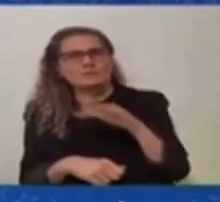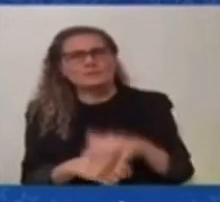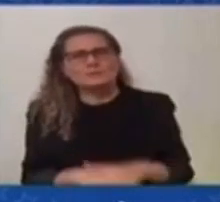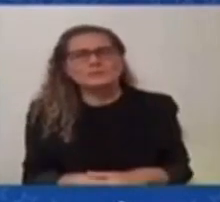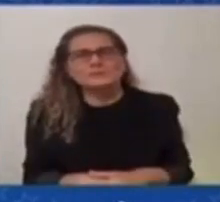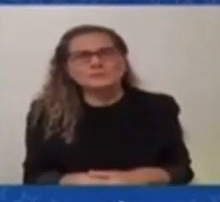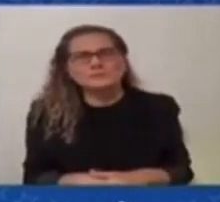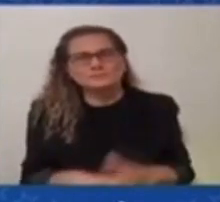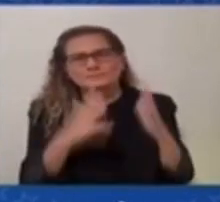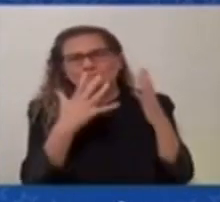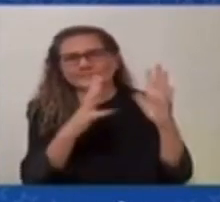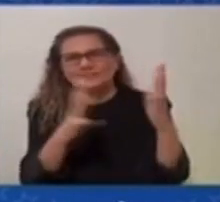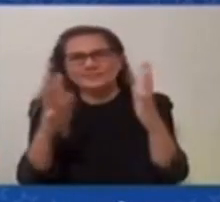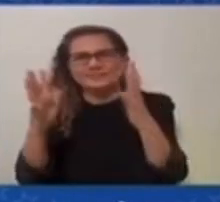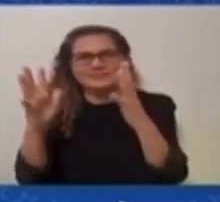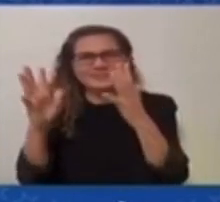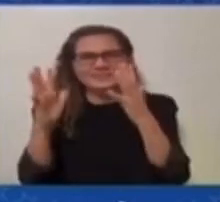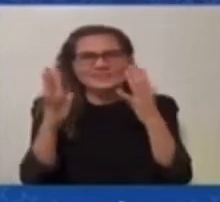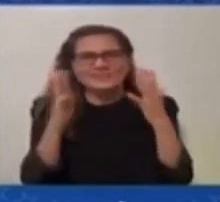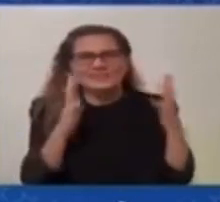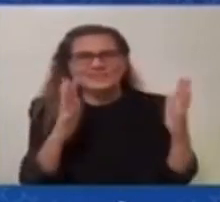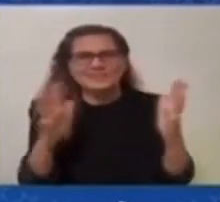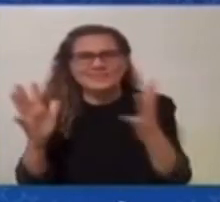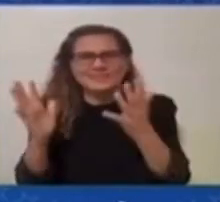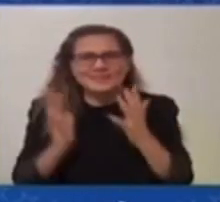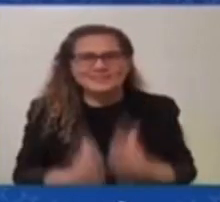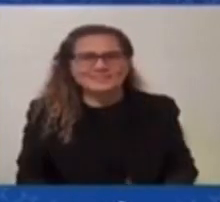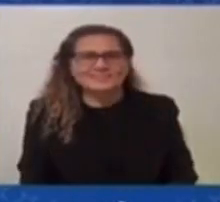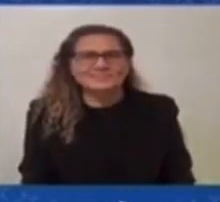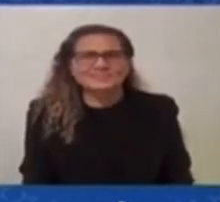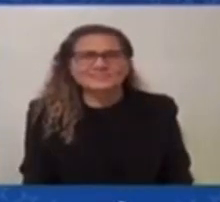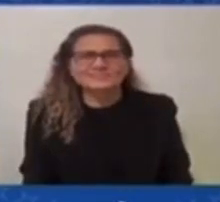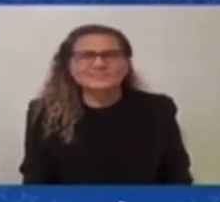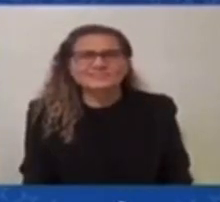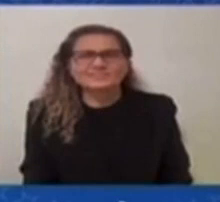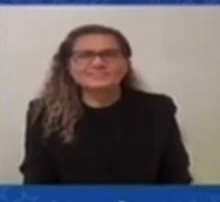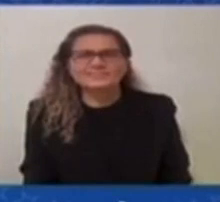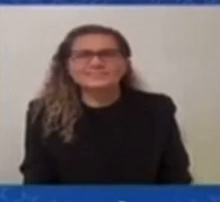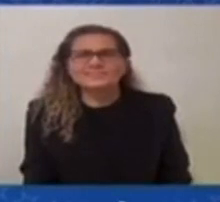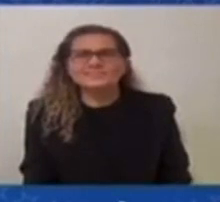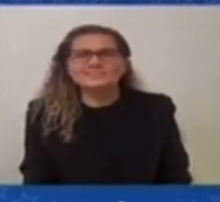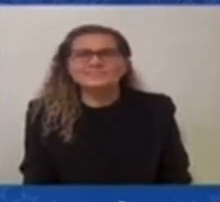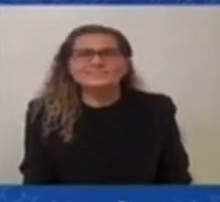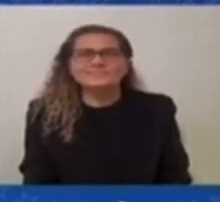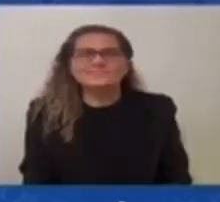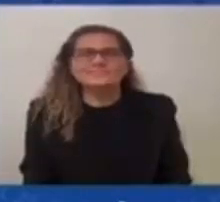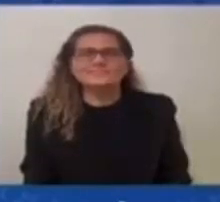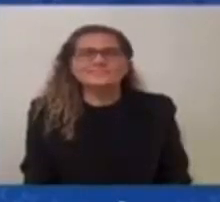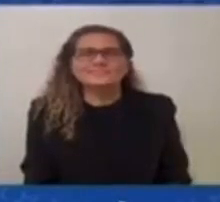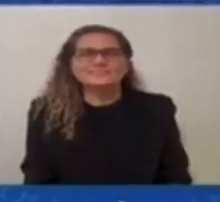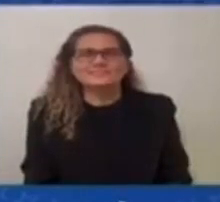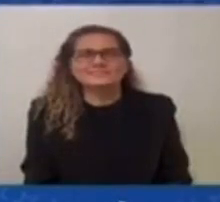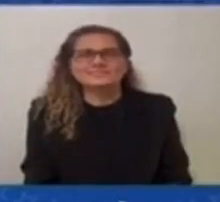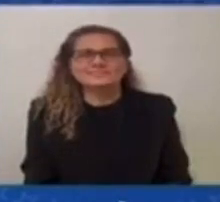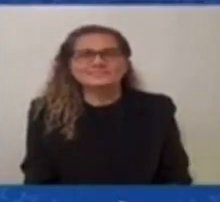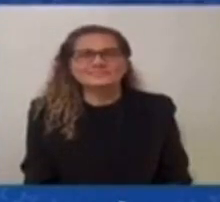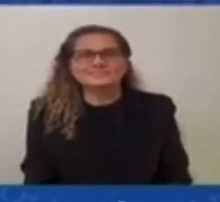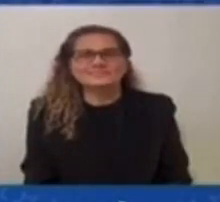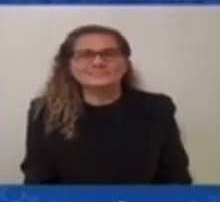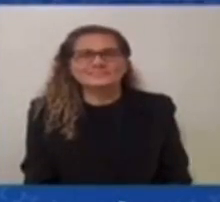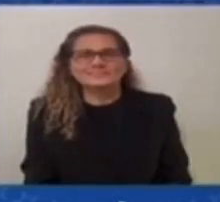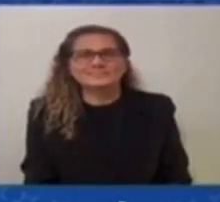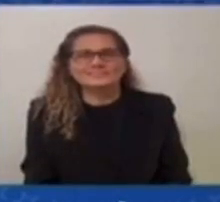the National Medal of Science for his pioneering research spanning various scientific disciplines, particularly in